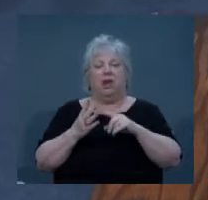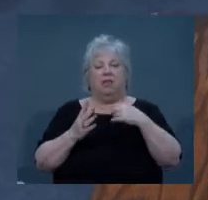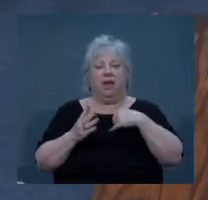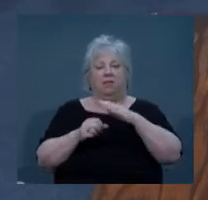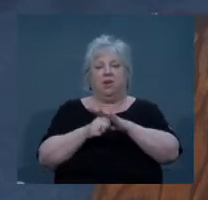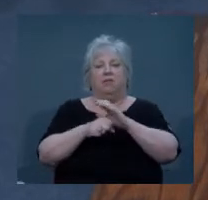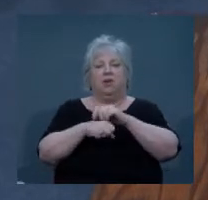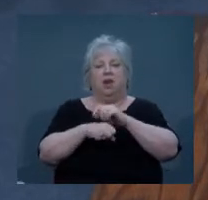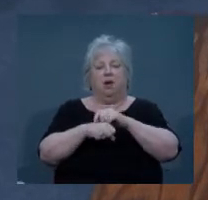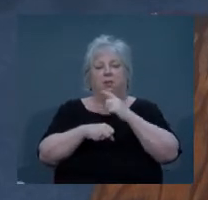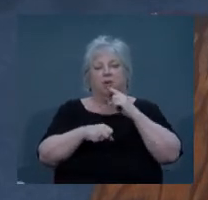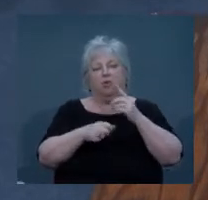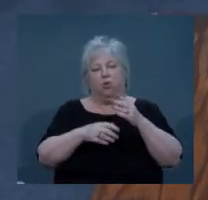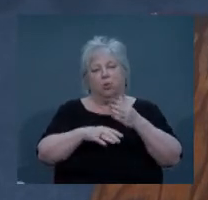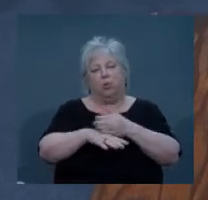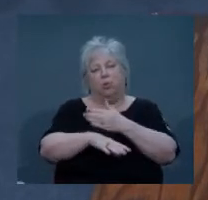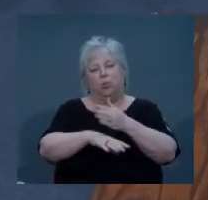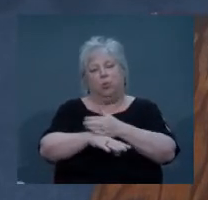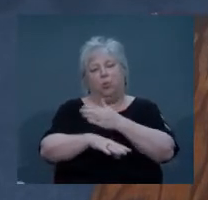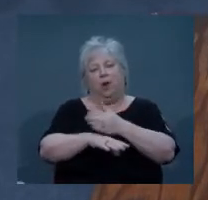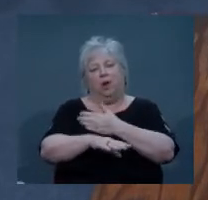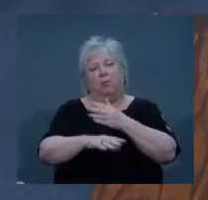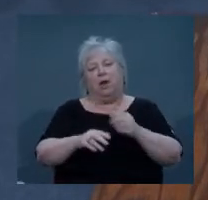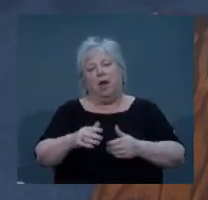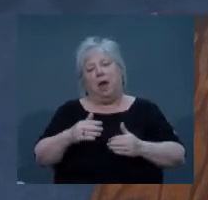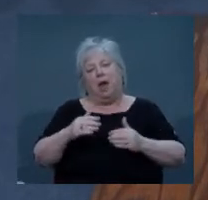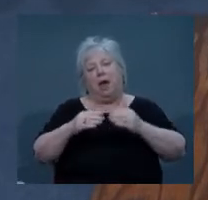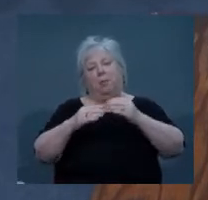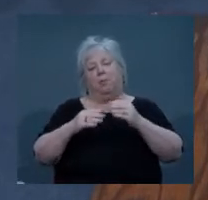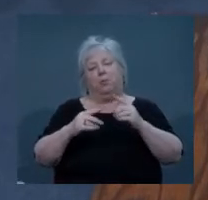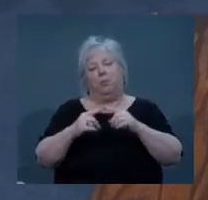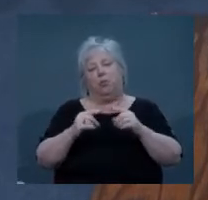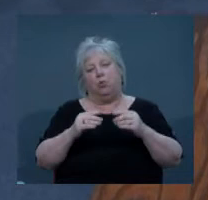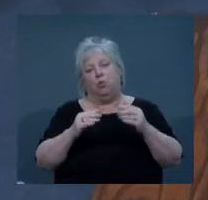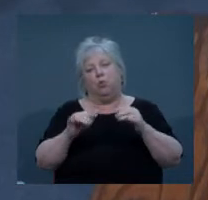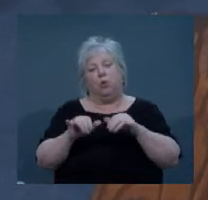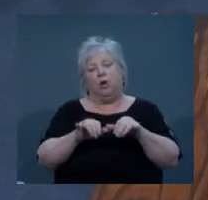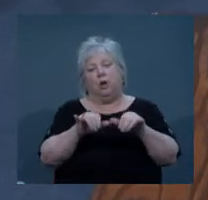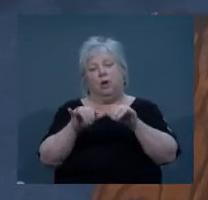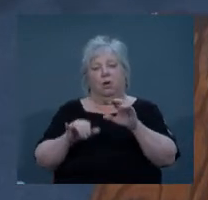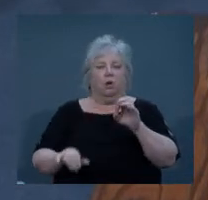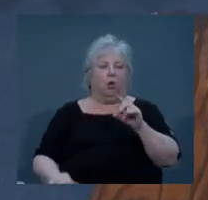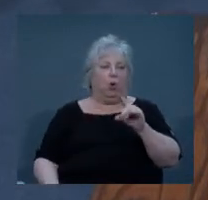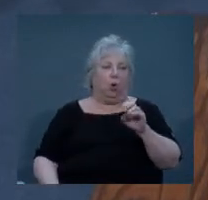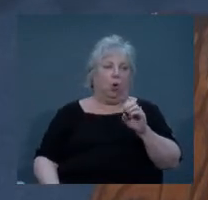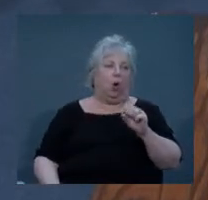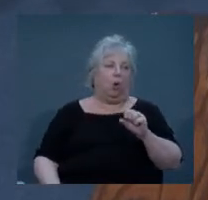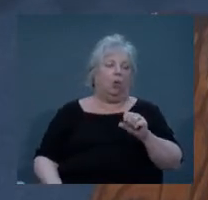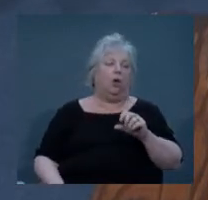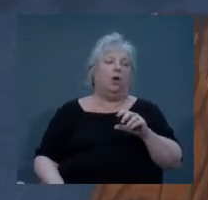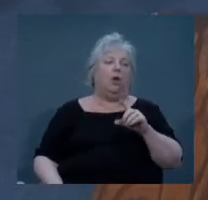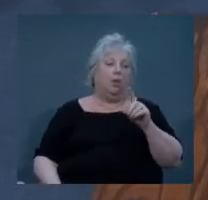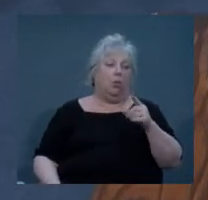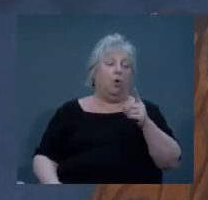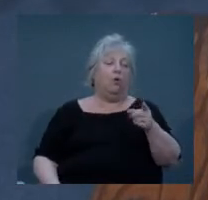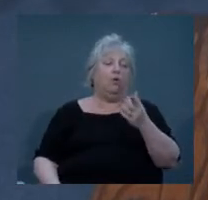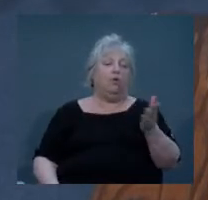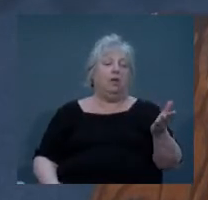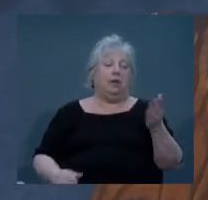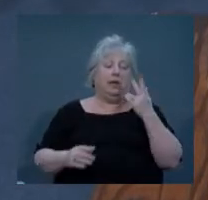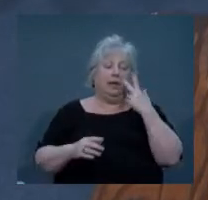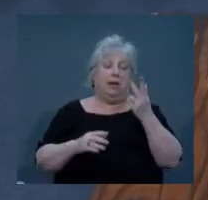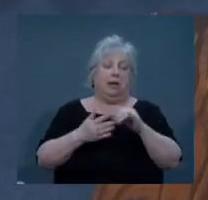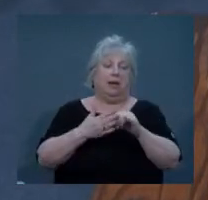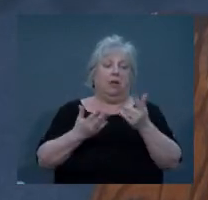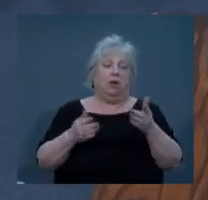So we already have a mechanism in place for them to bring it up to code. The ones that you have seen have been closed,